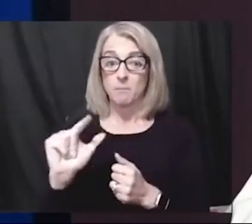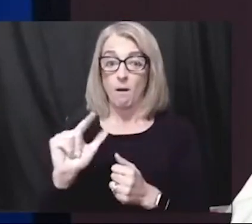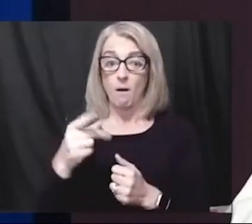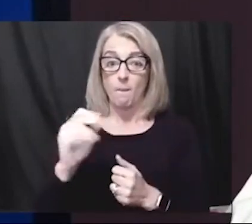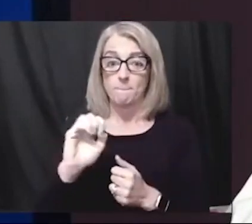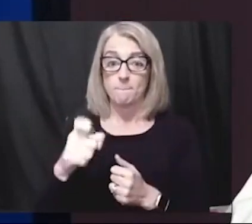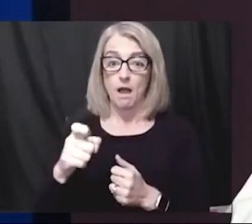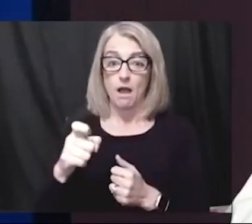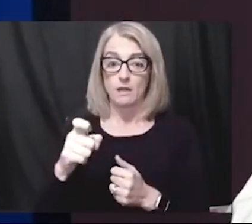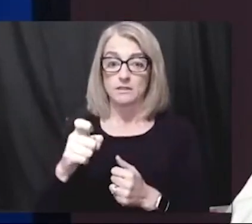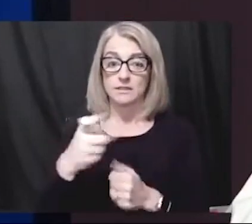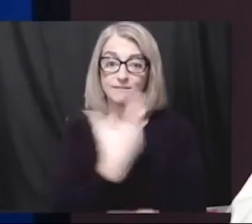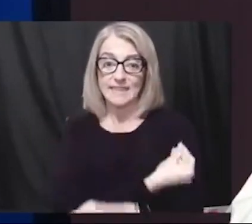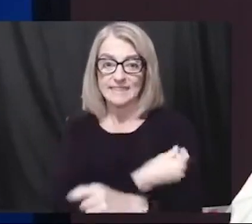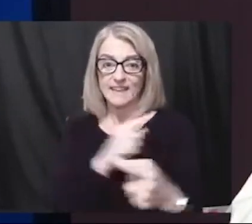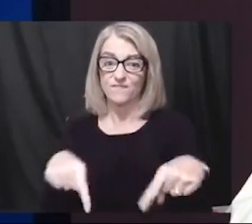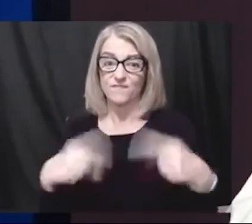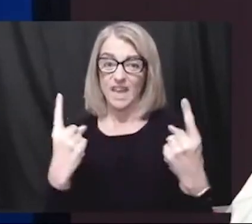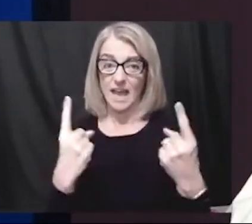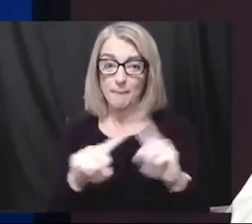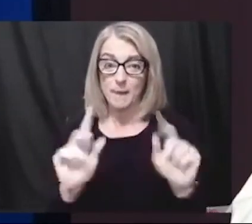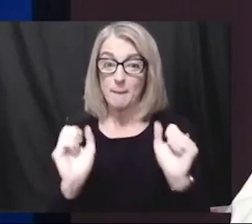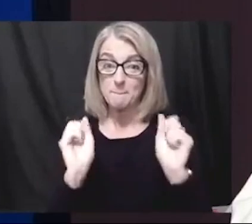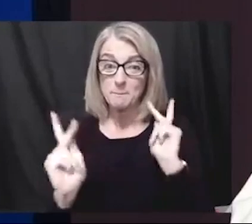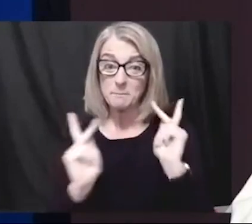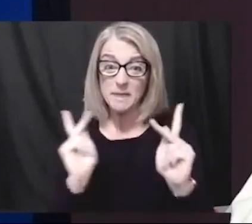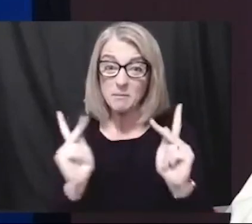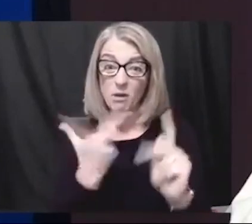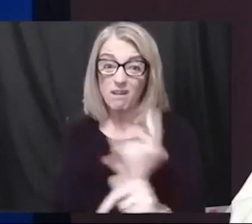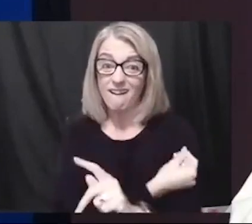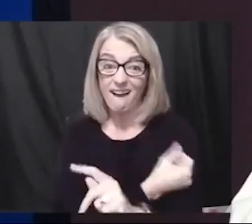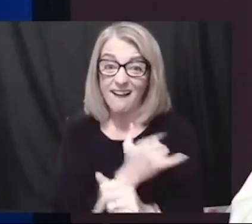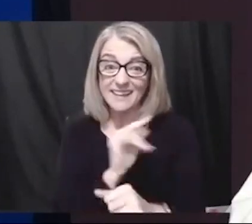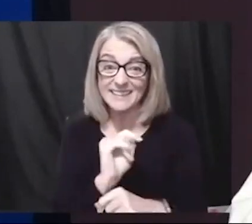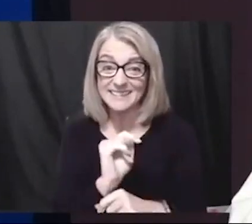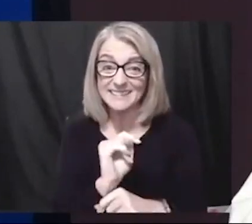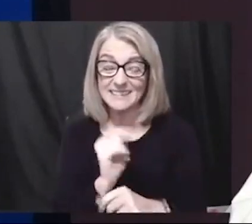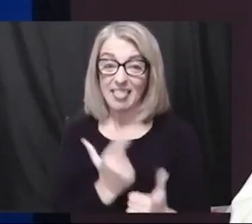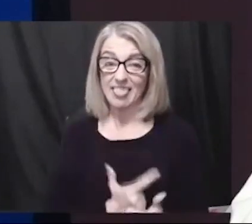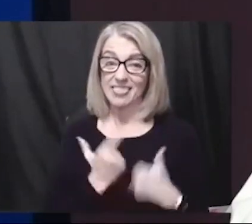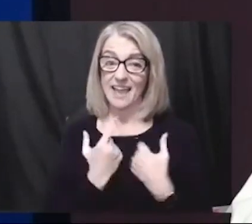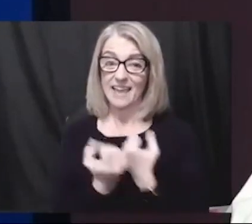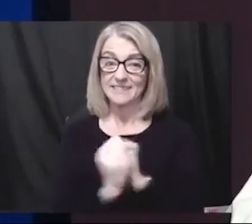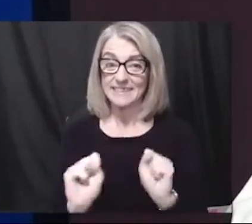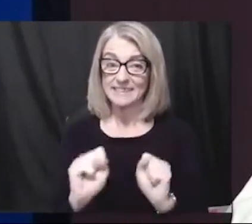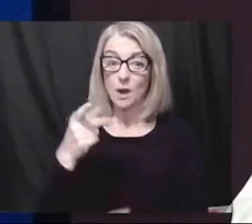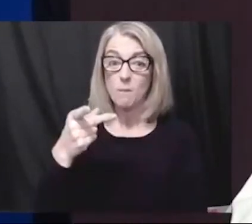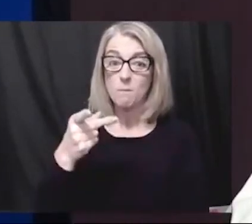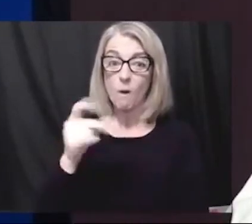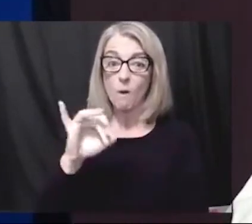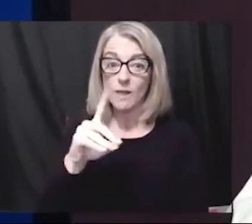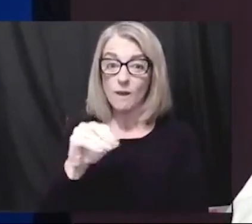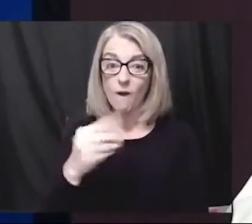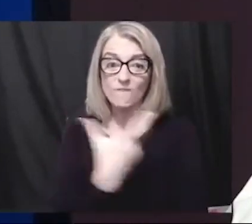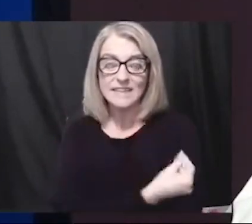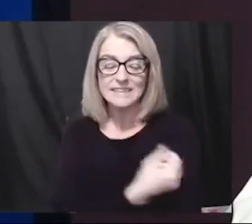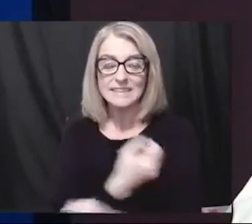We saved it. How many lives have been saved because of smallpox vaccine? How many lives are saved because of polio vaccination? At some